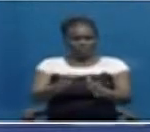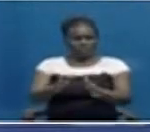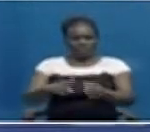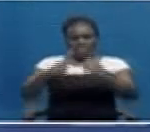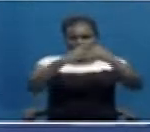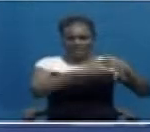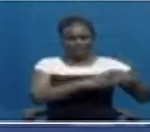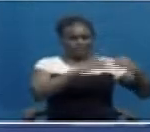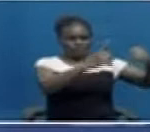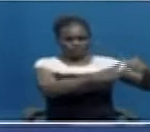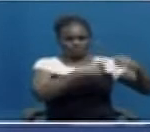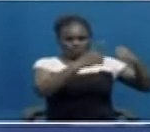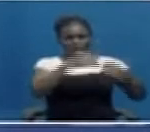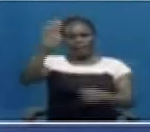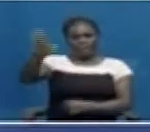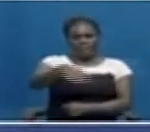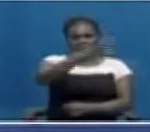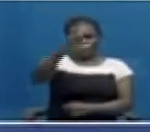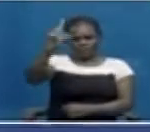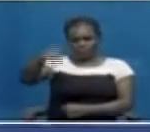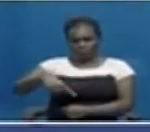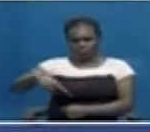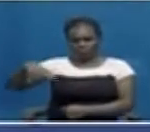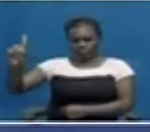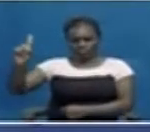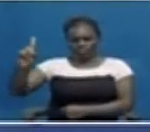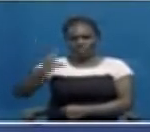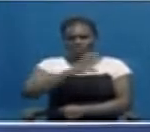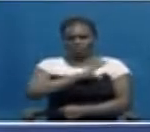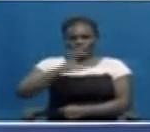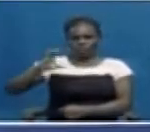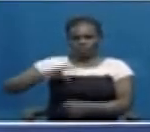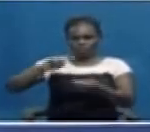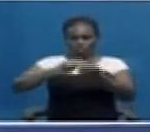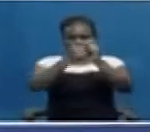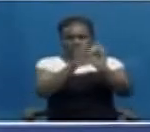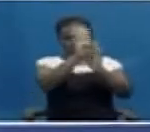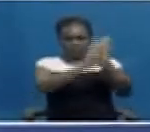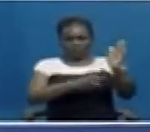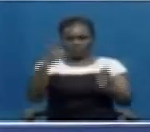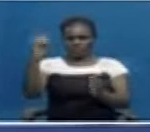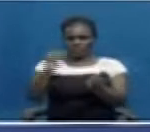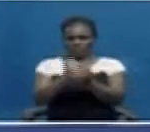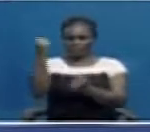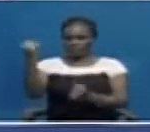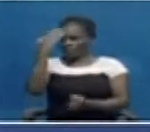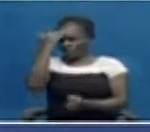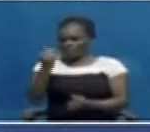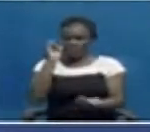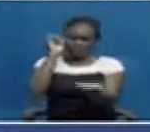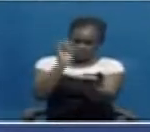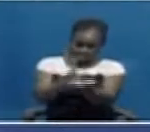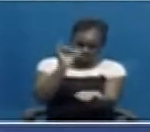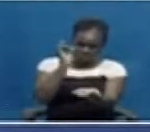the 9th of July, the National Assembly passed the Ethics and Anti-Corruption Commission Amendment Bill 2015, seeking to send home